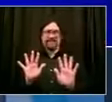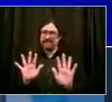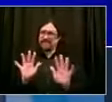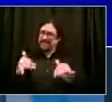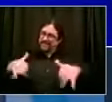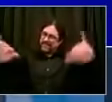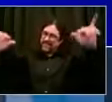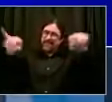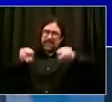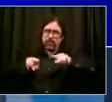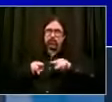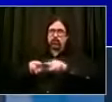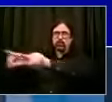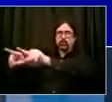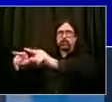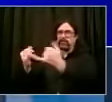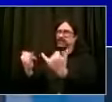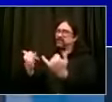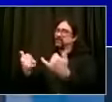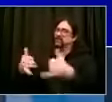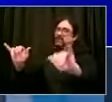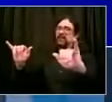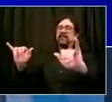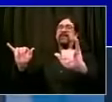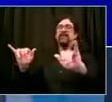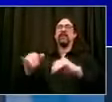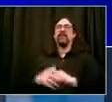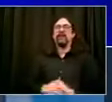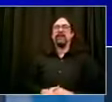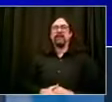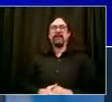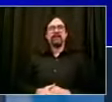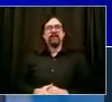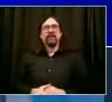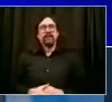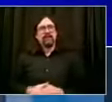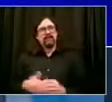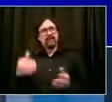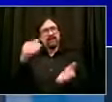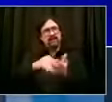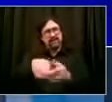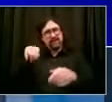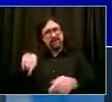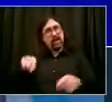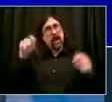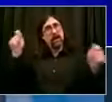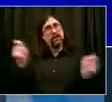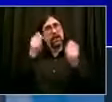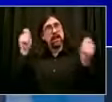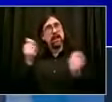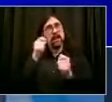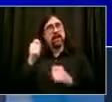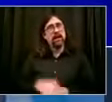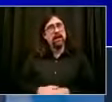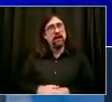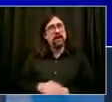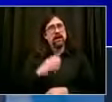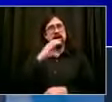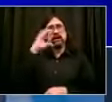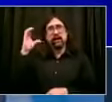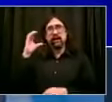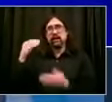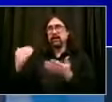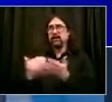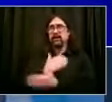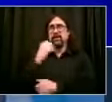commissioner will say it 1,000 times as well. If you don't have to travel, do not travel. Just cancel your travel plans, stay local, stay safe.